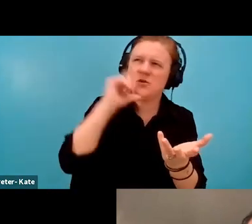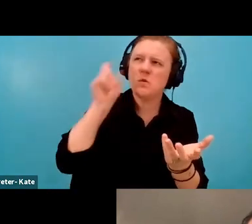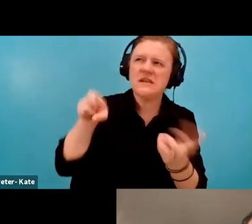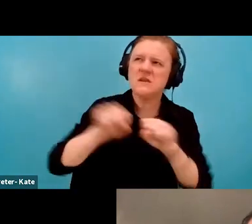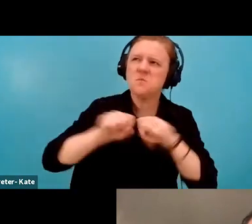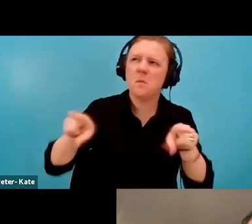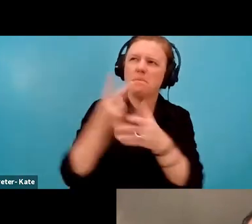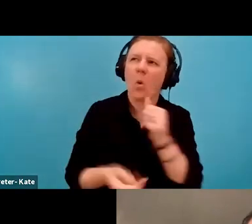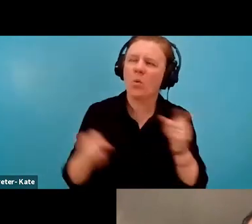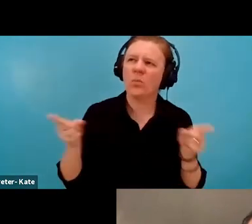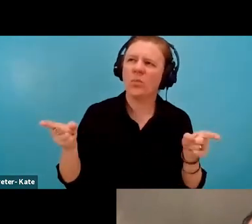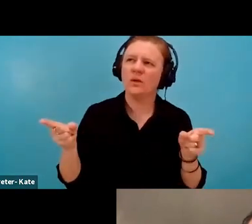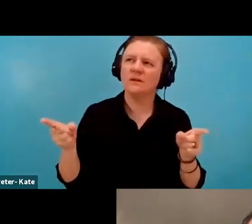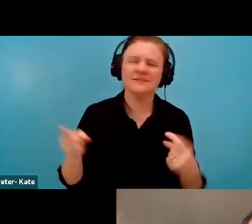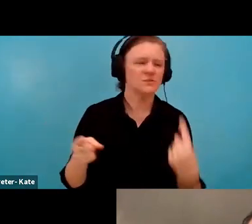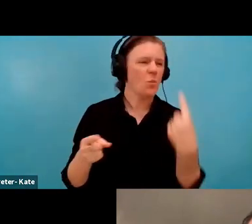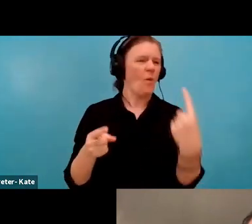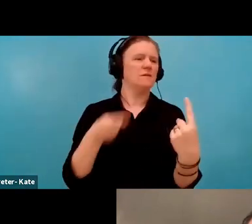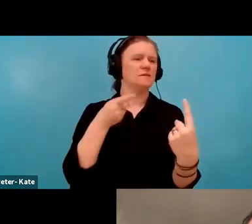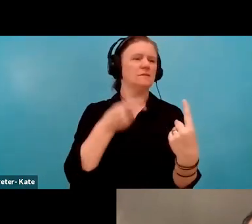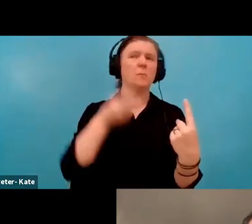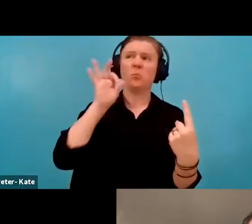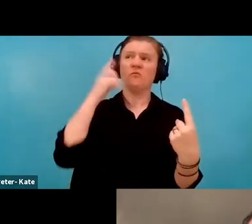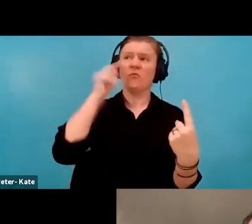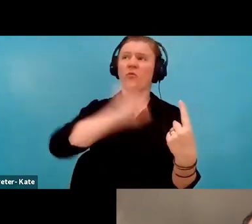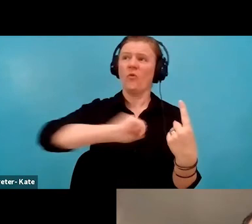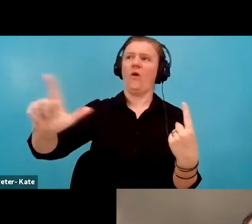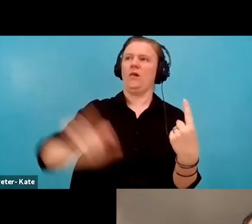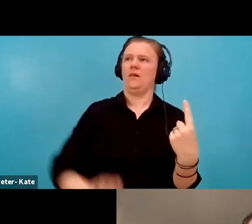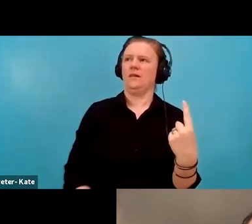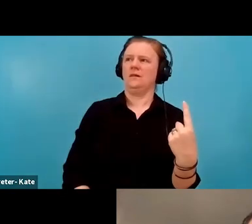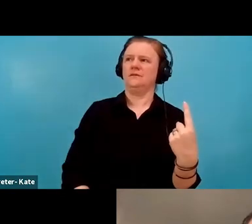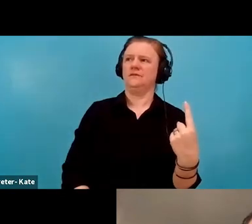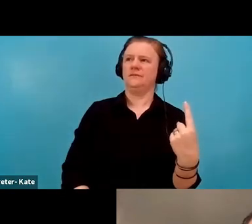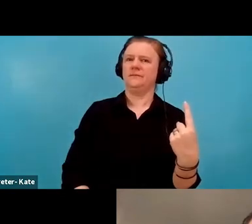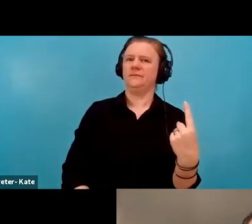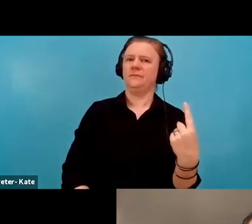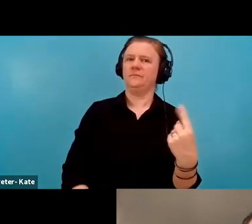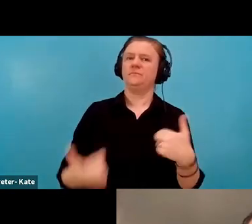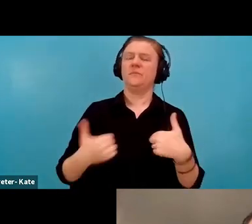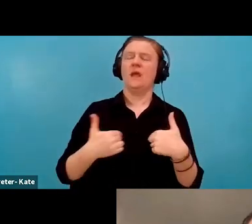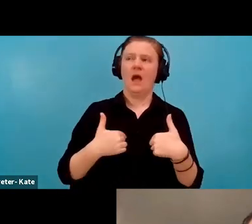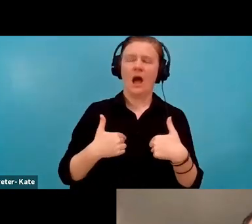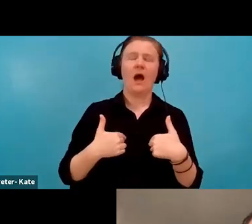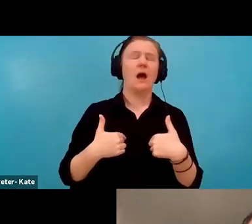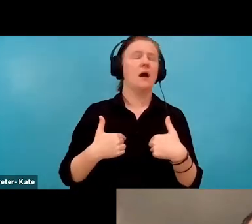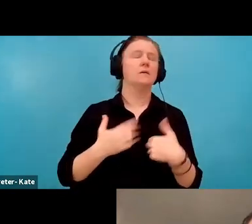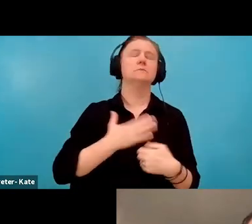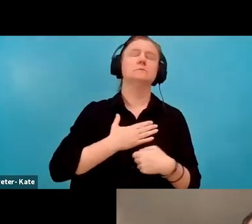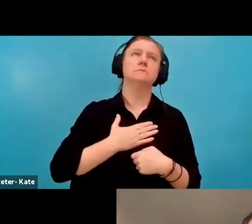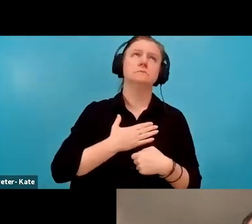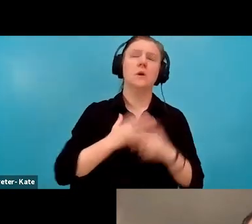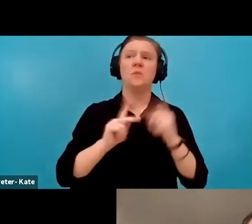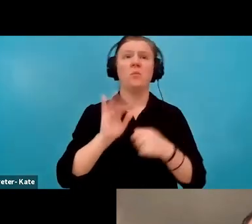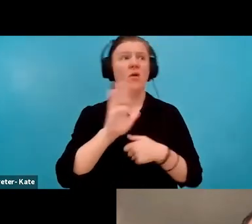description and that would be better for everyone. And it's been, I was very, very pleasantly surprised by people saying